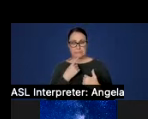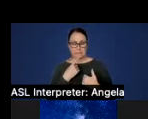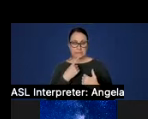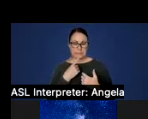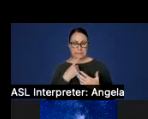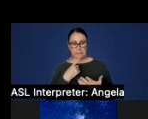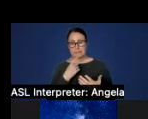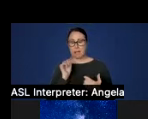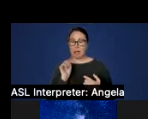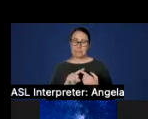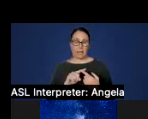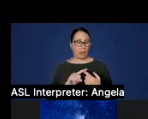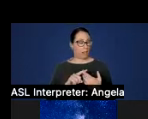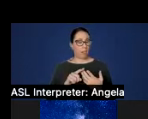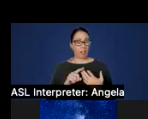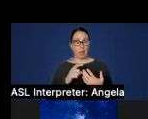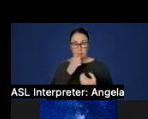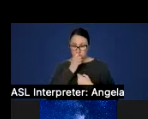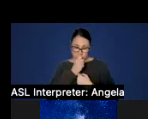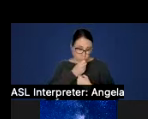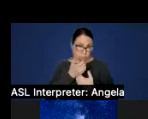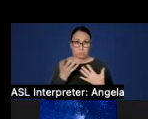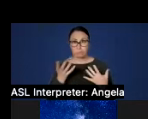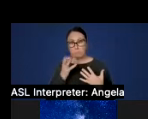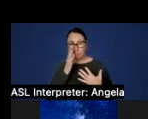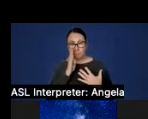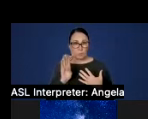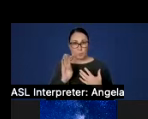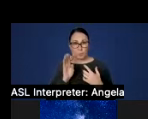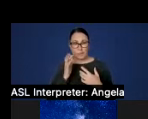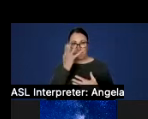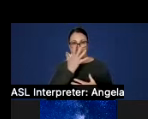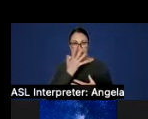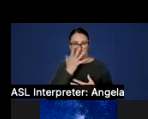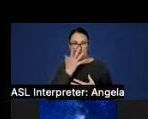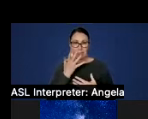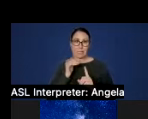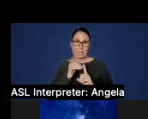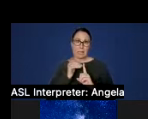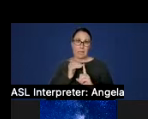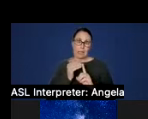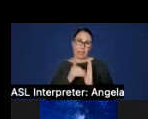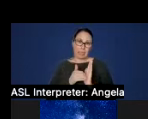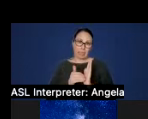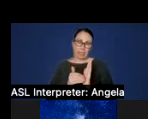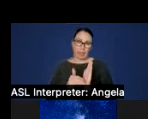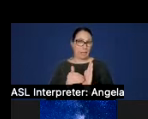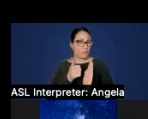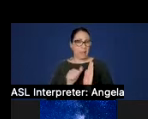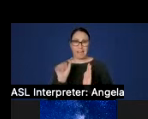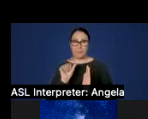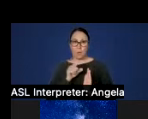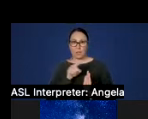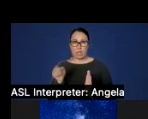blue in the face, is to remind anyone you serve, and maybe even remind yourselves,